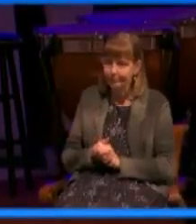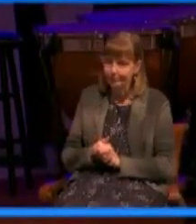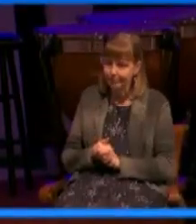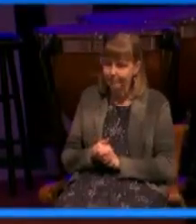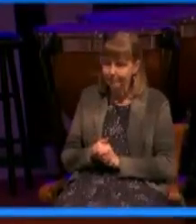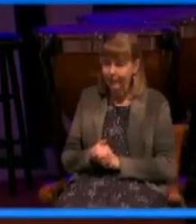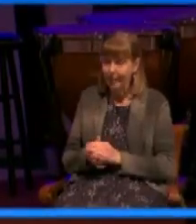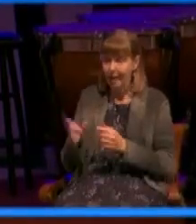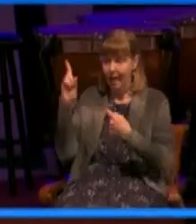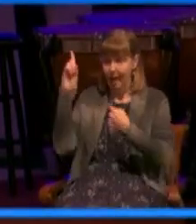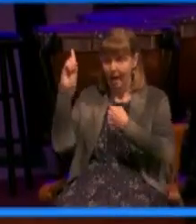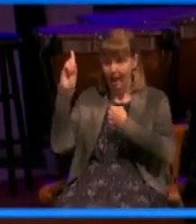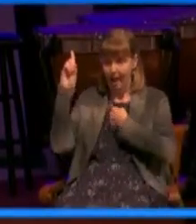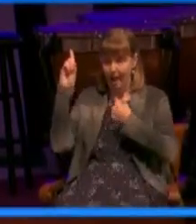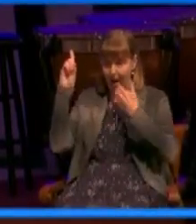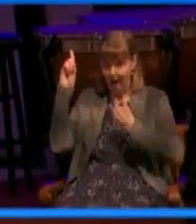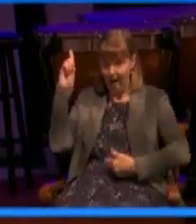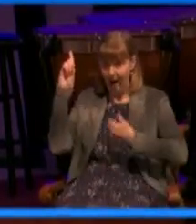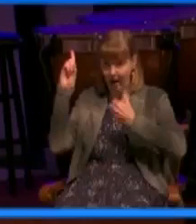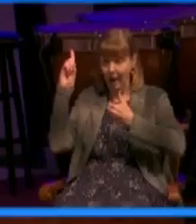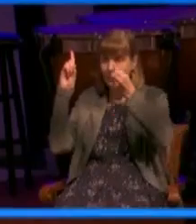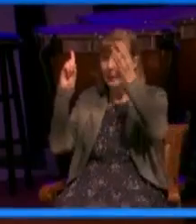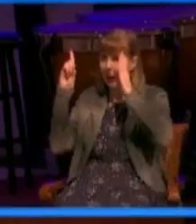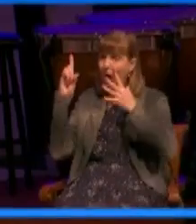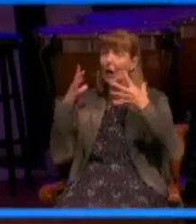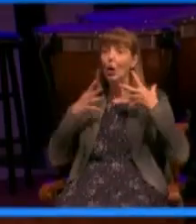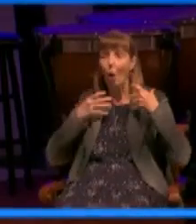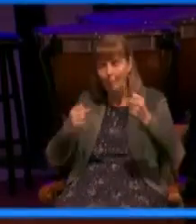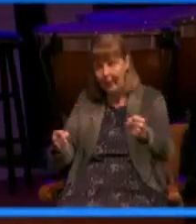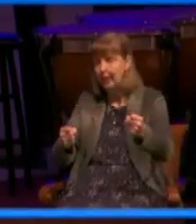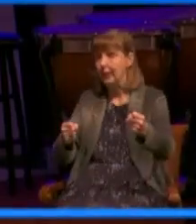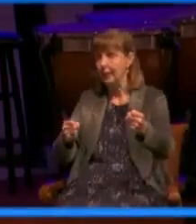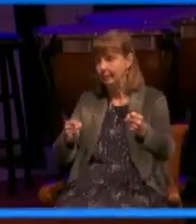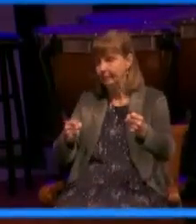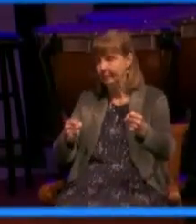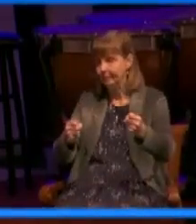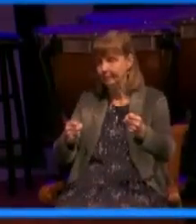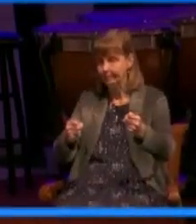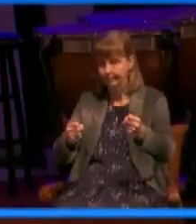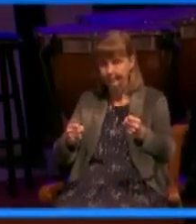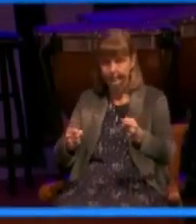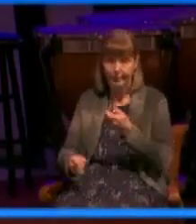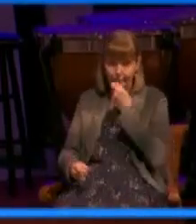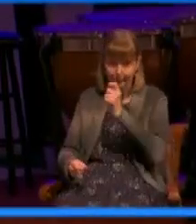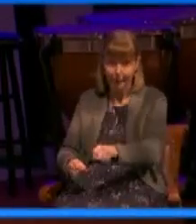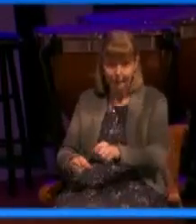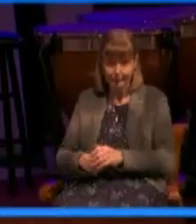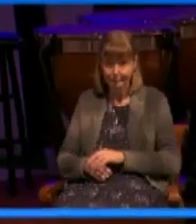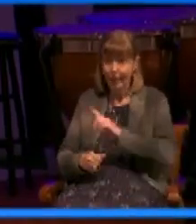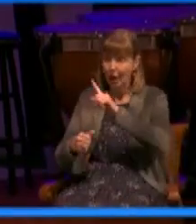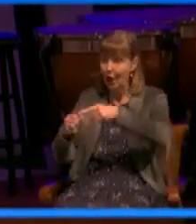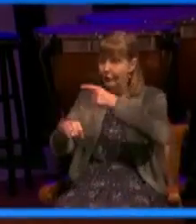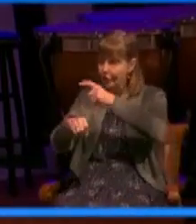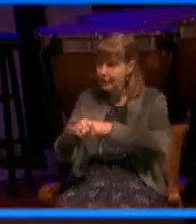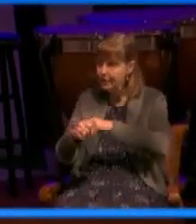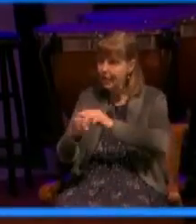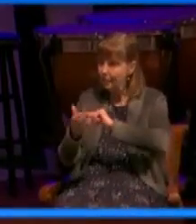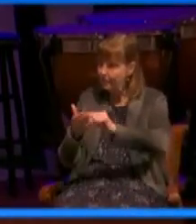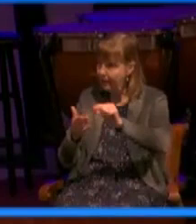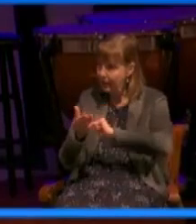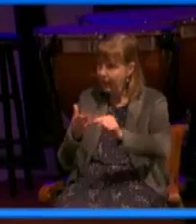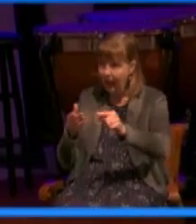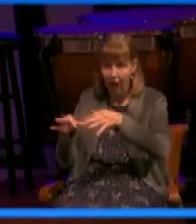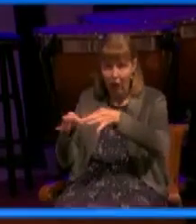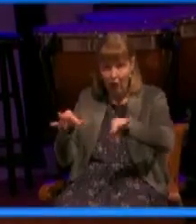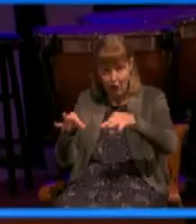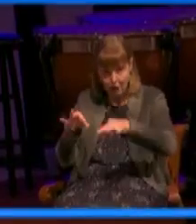I am God Almighty. This is the first time in Scripture where this phrase is